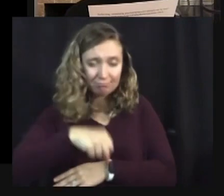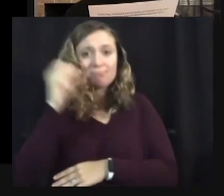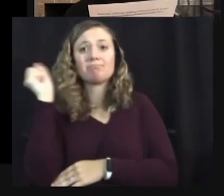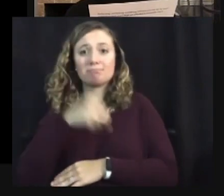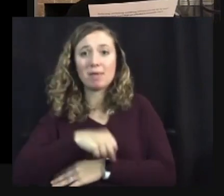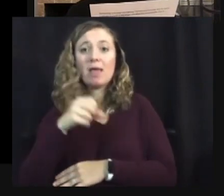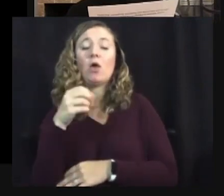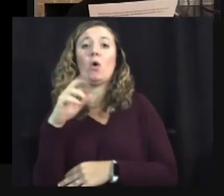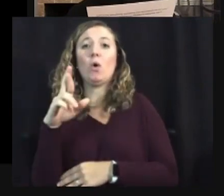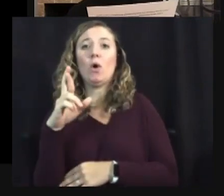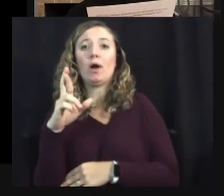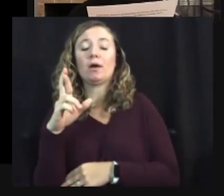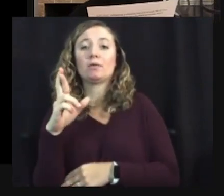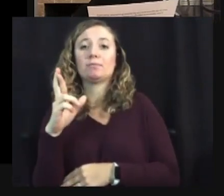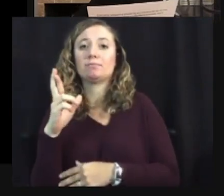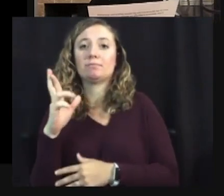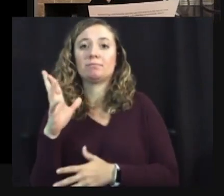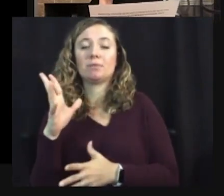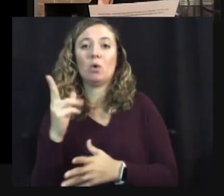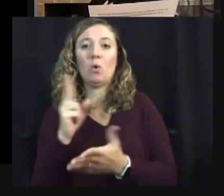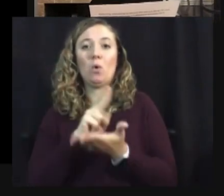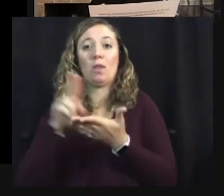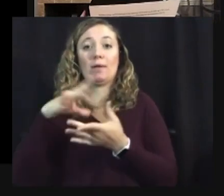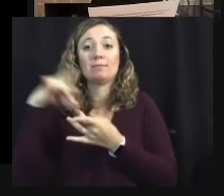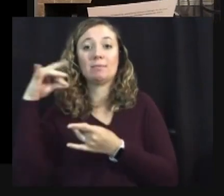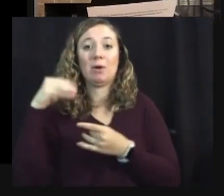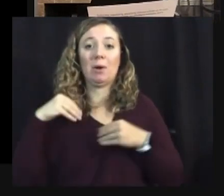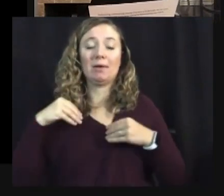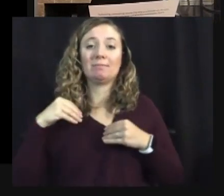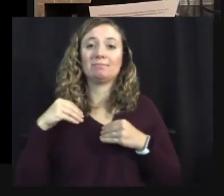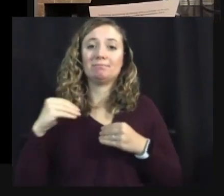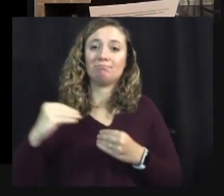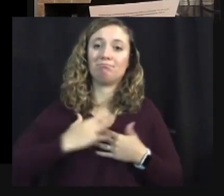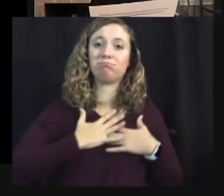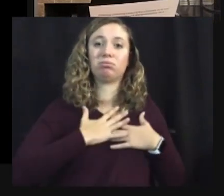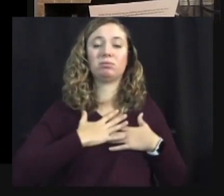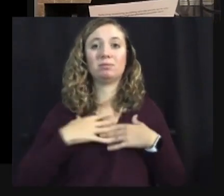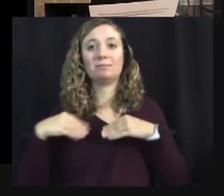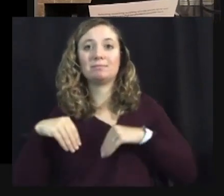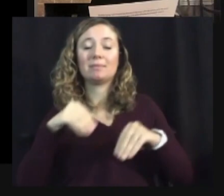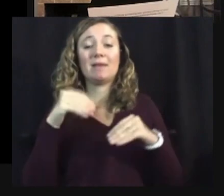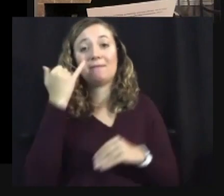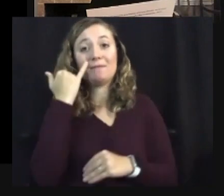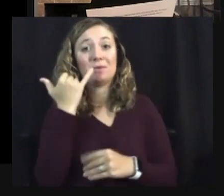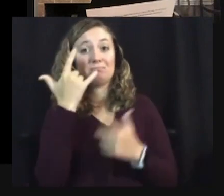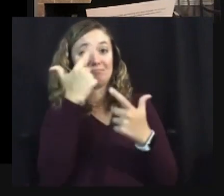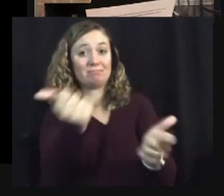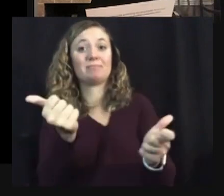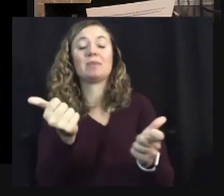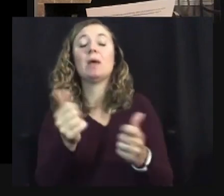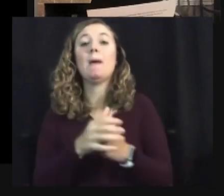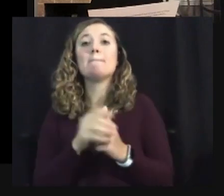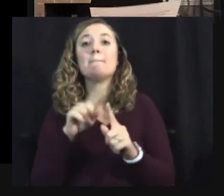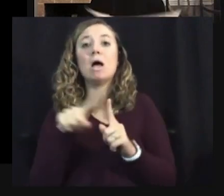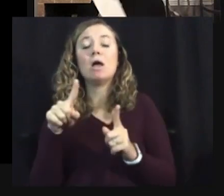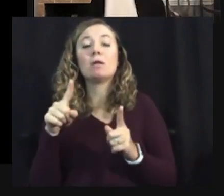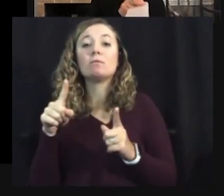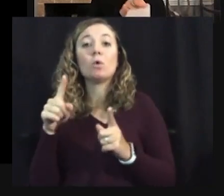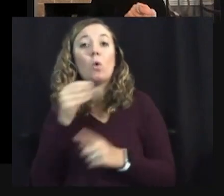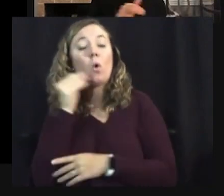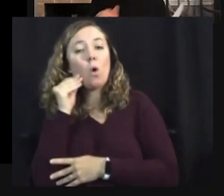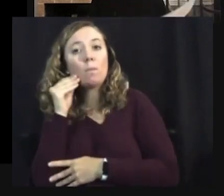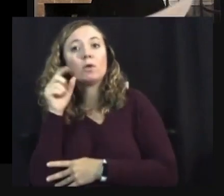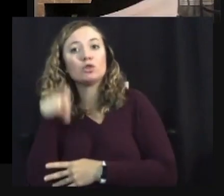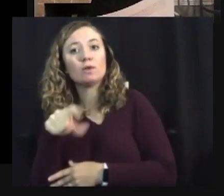Holy Ghost if that's more your thing. It's so important we have a place to remove the mask, and at home with family is where we should